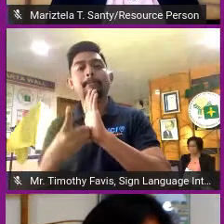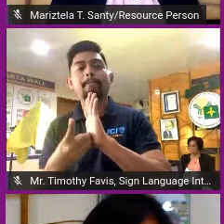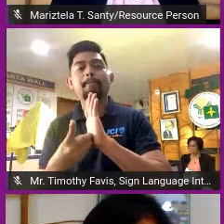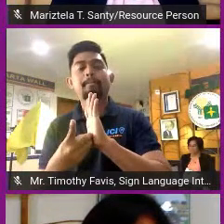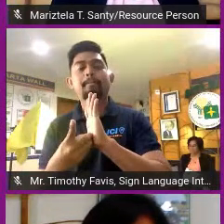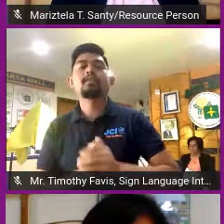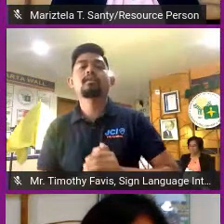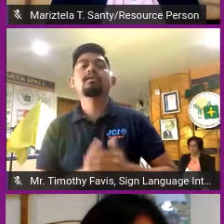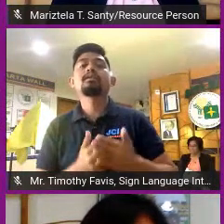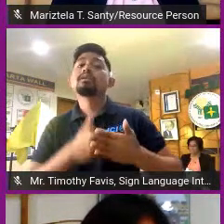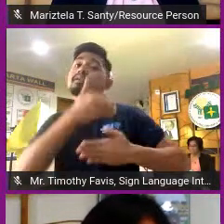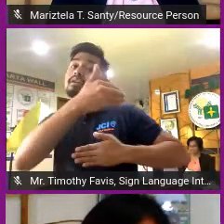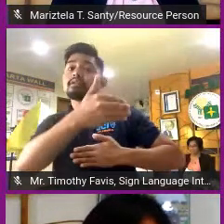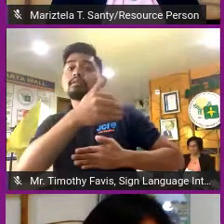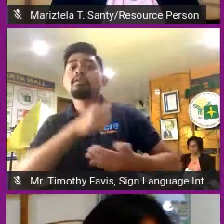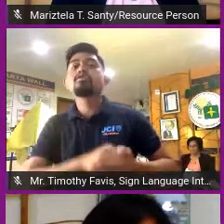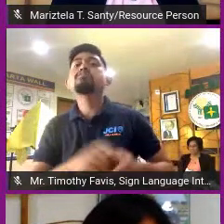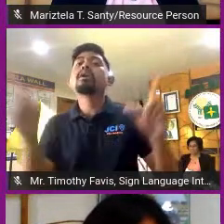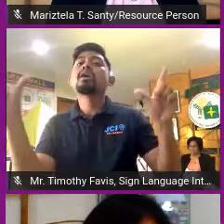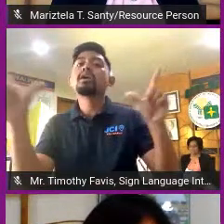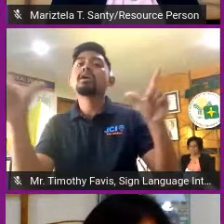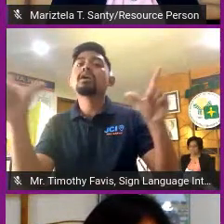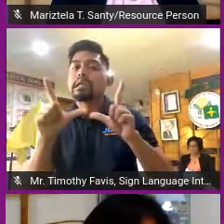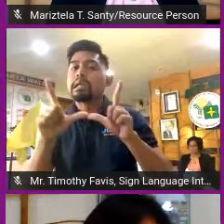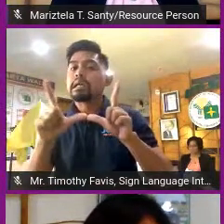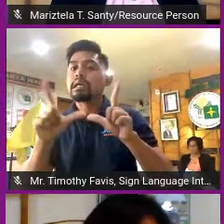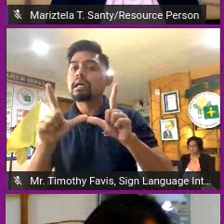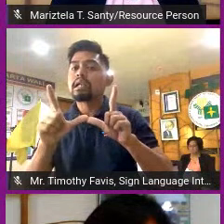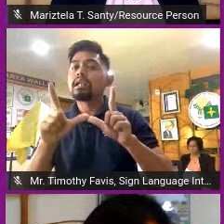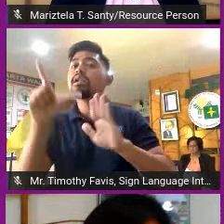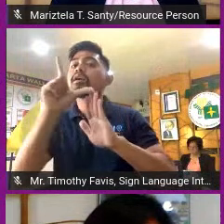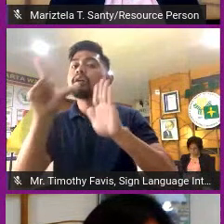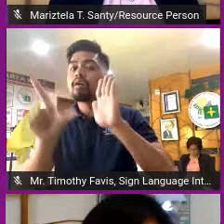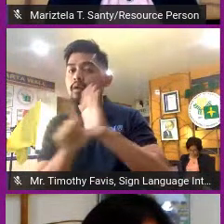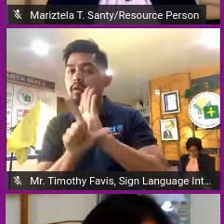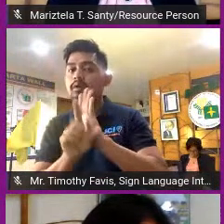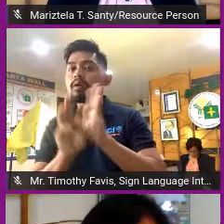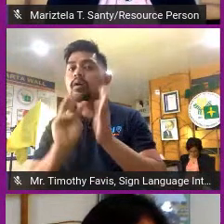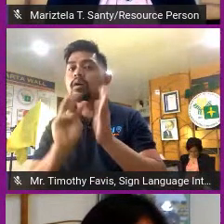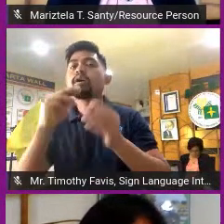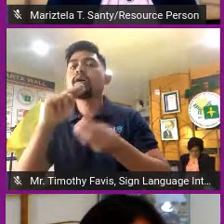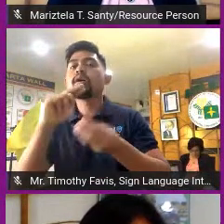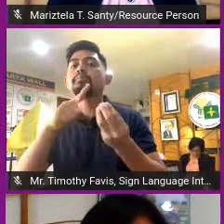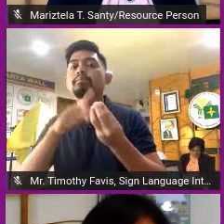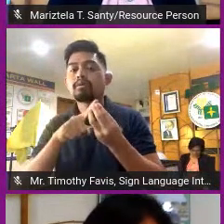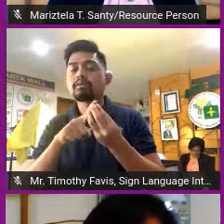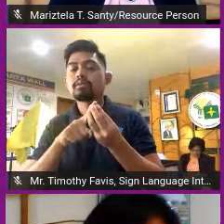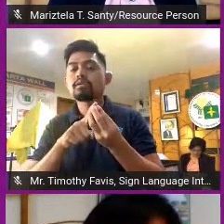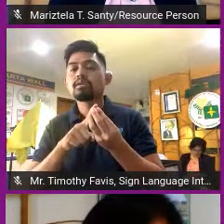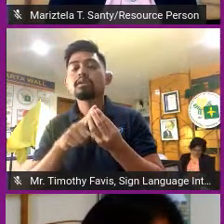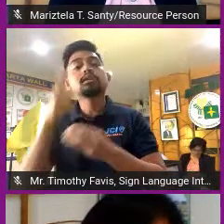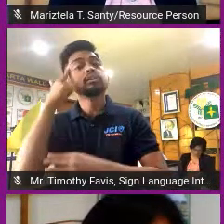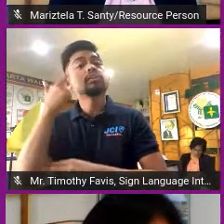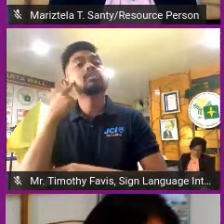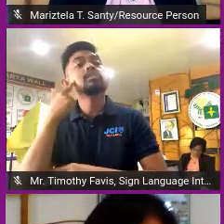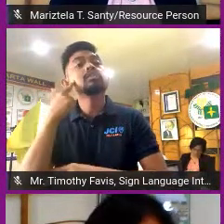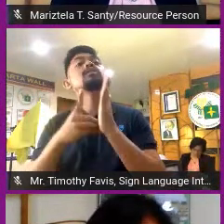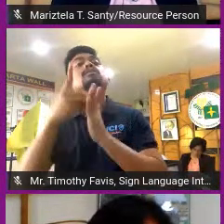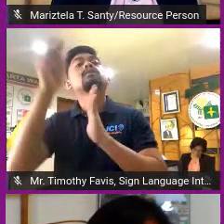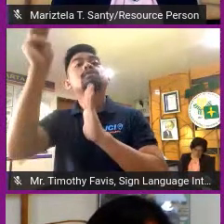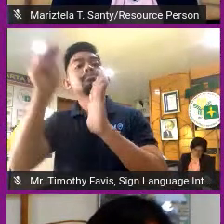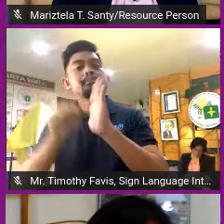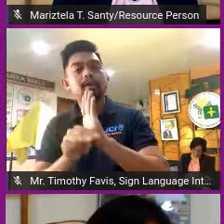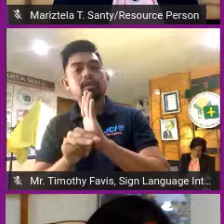legal mandates, yung mga policy imperatives on gender and development. On the third day, we will be discussing